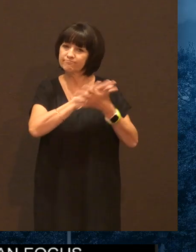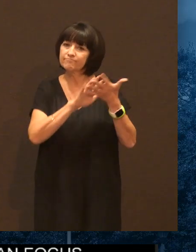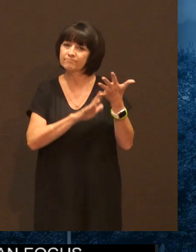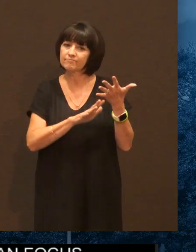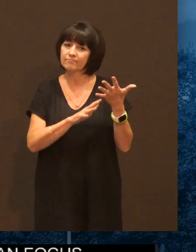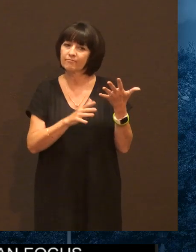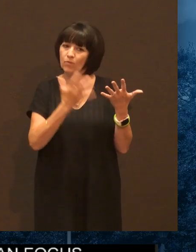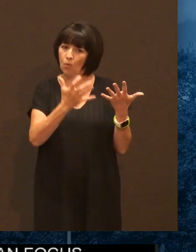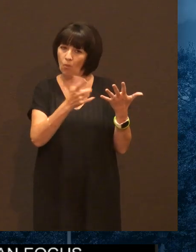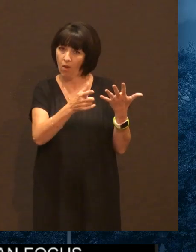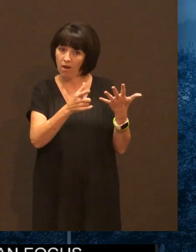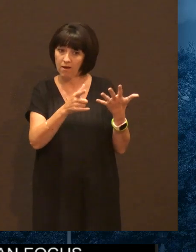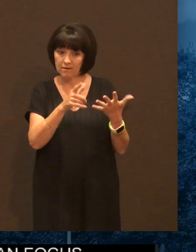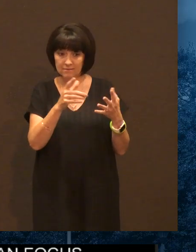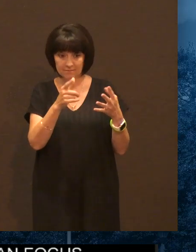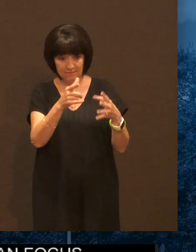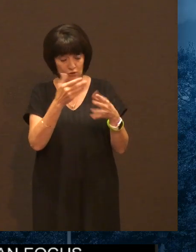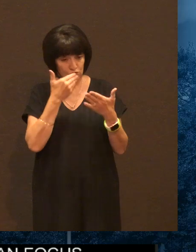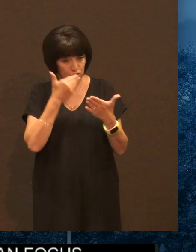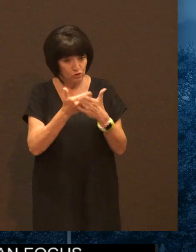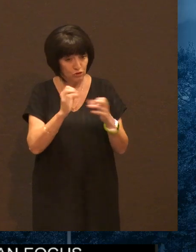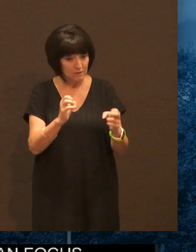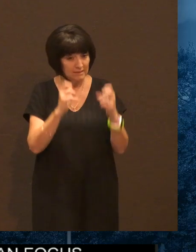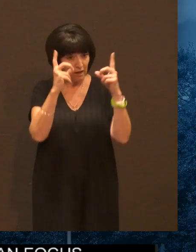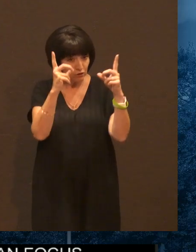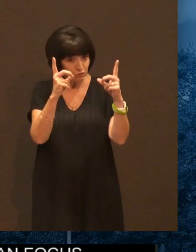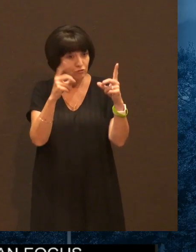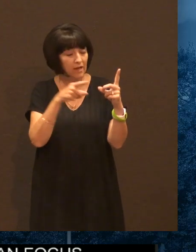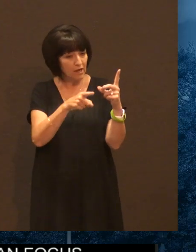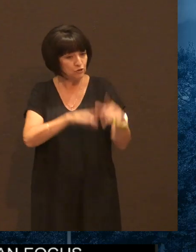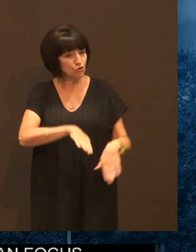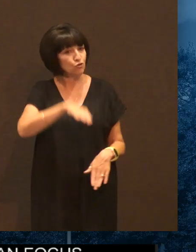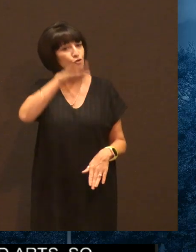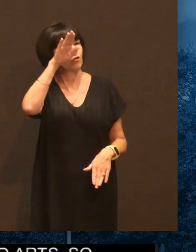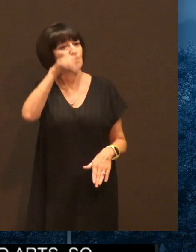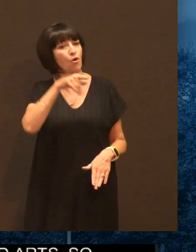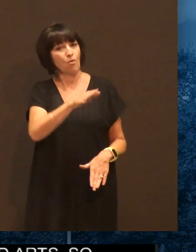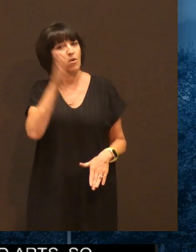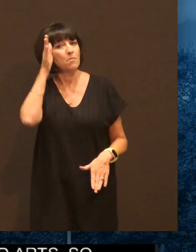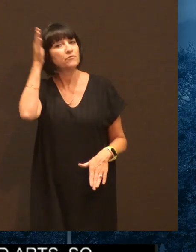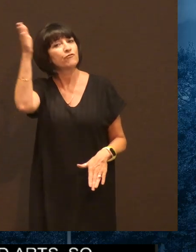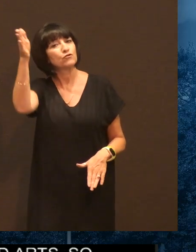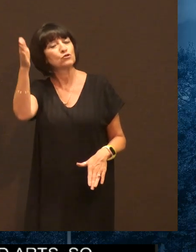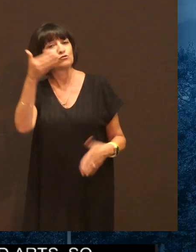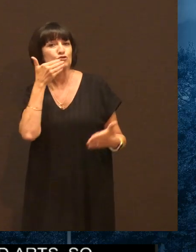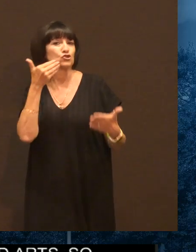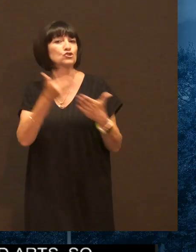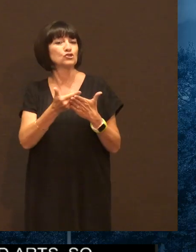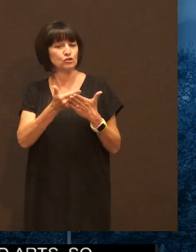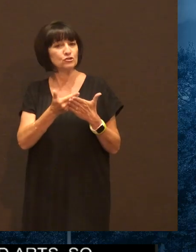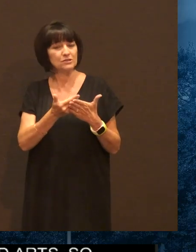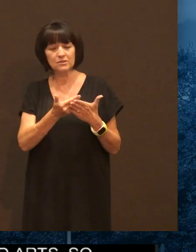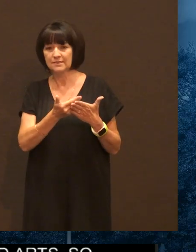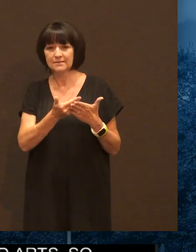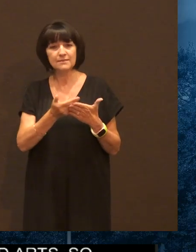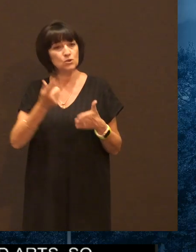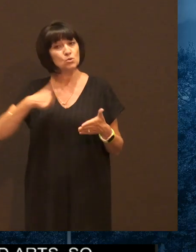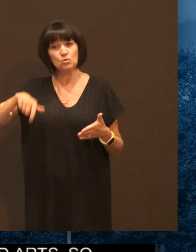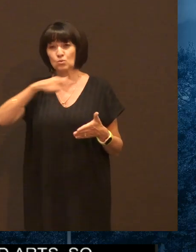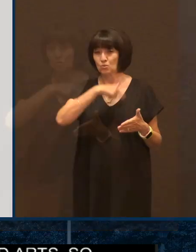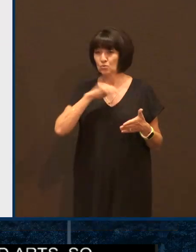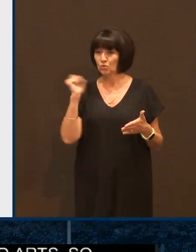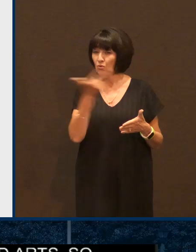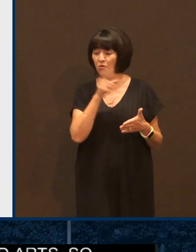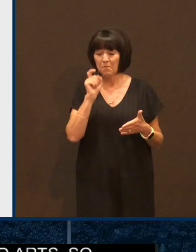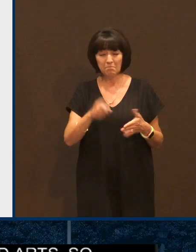It's really going to depend on our ability to keep flattening that curve, to do the things that we've done over the last